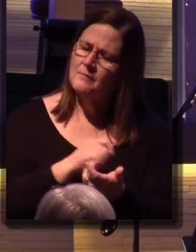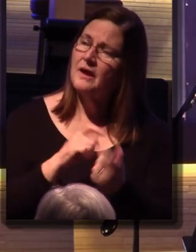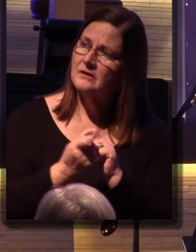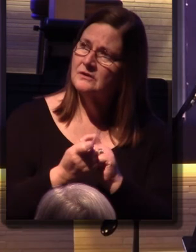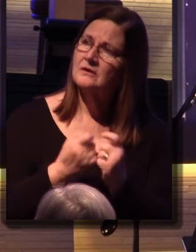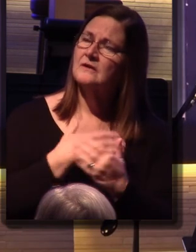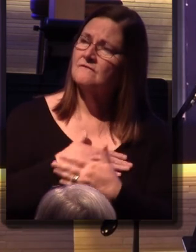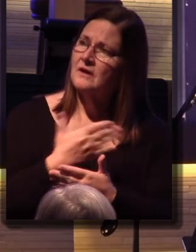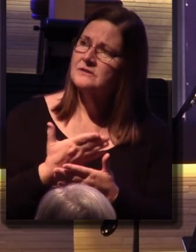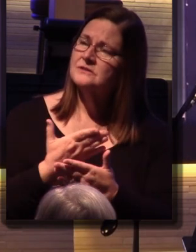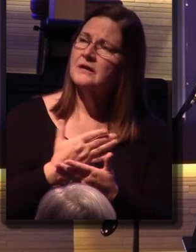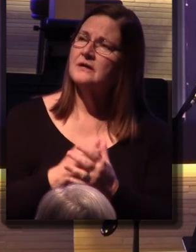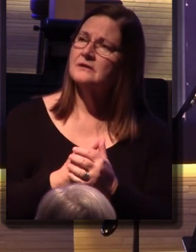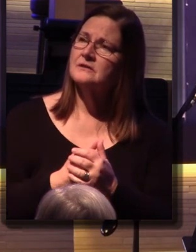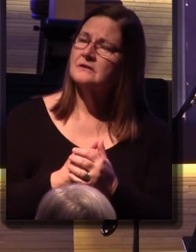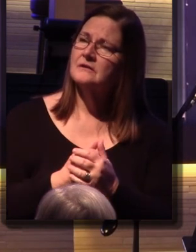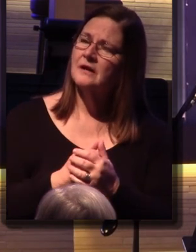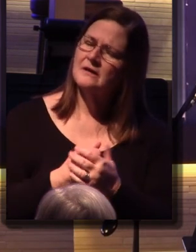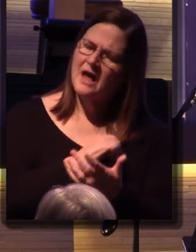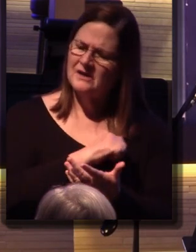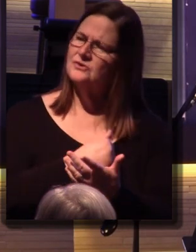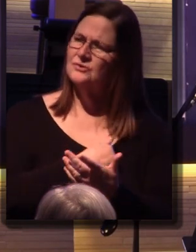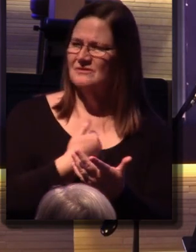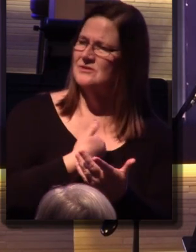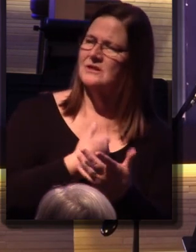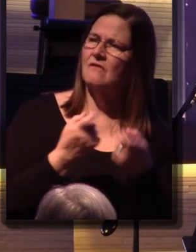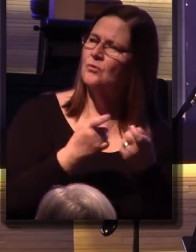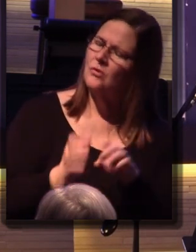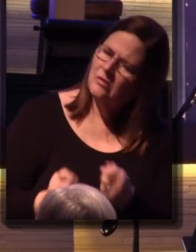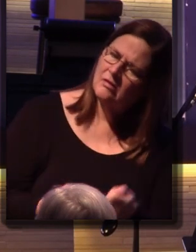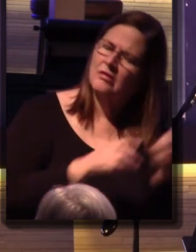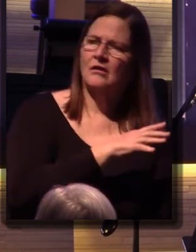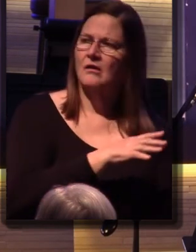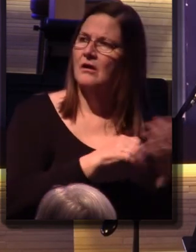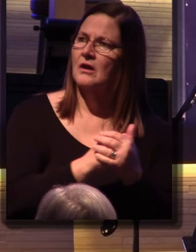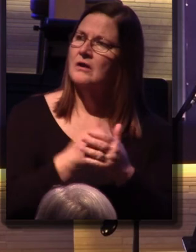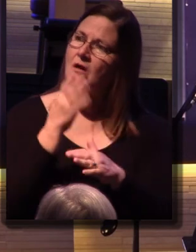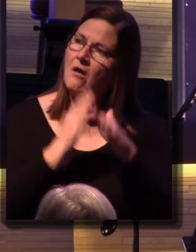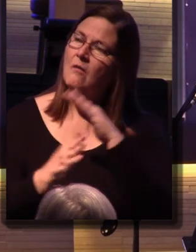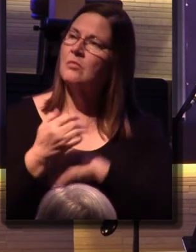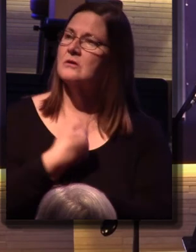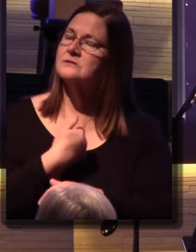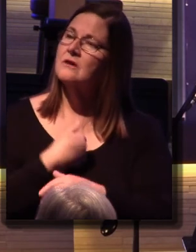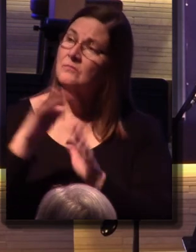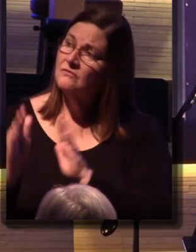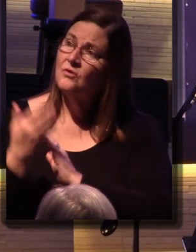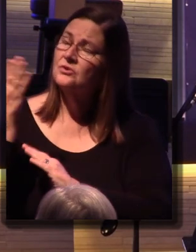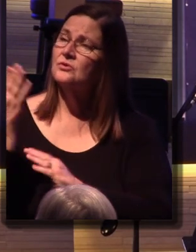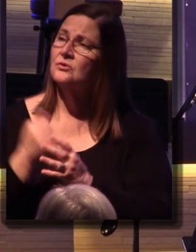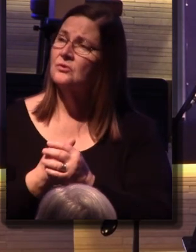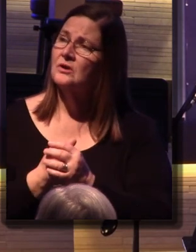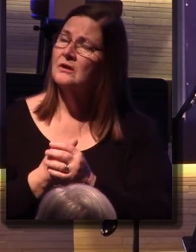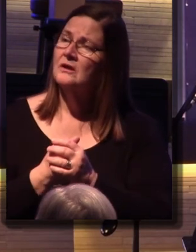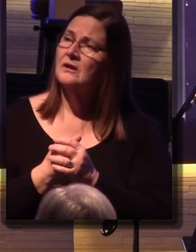to repent, confess that spirit of that Babylon spirit of self-rule, and to humble ourselves before you